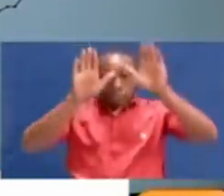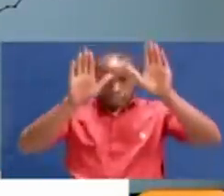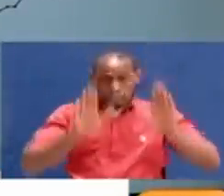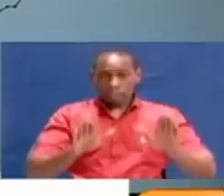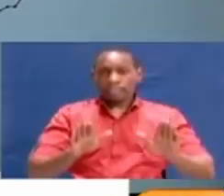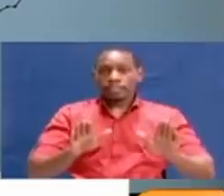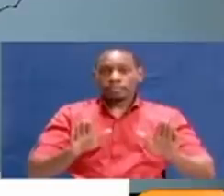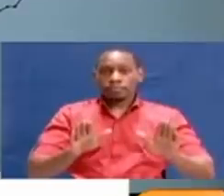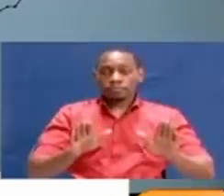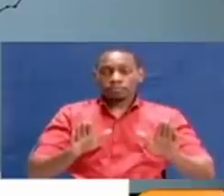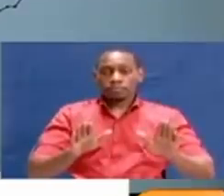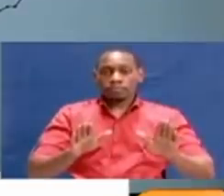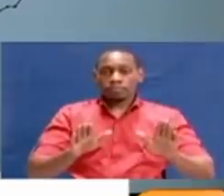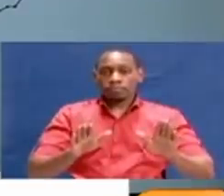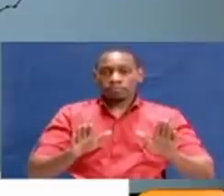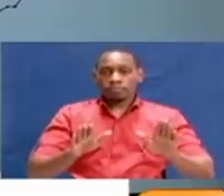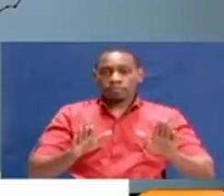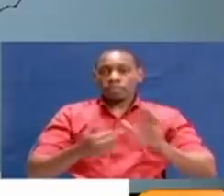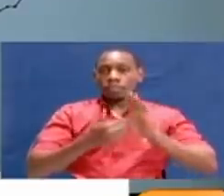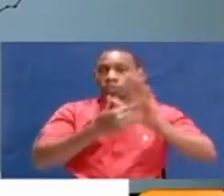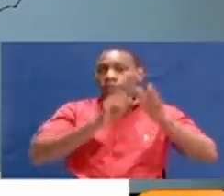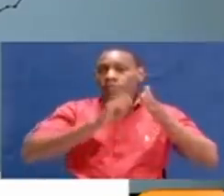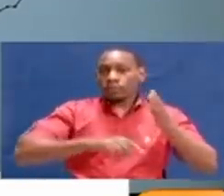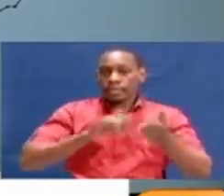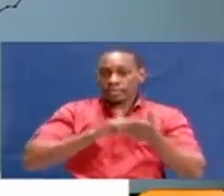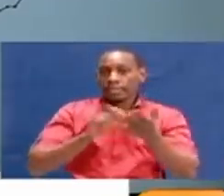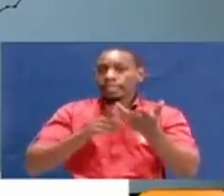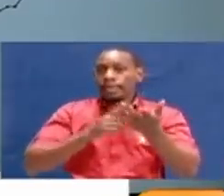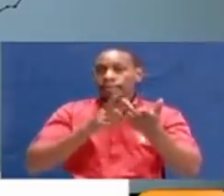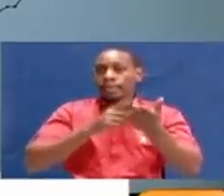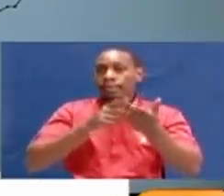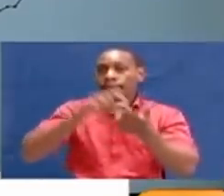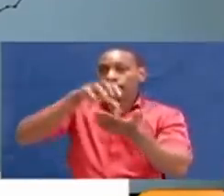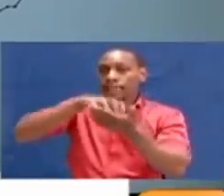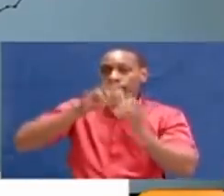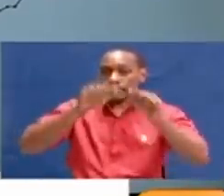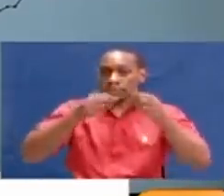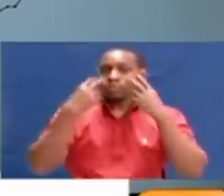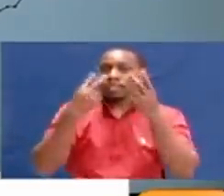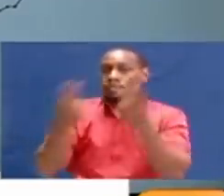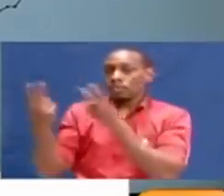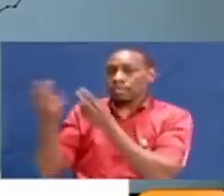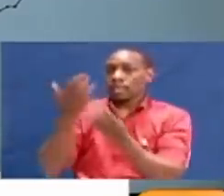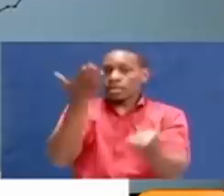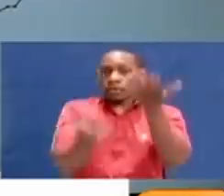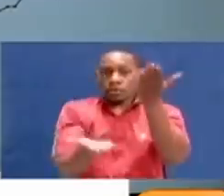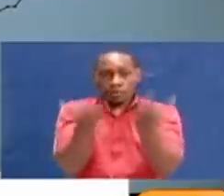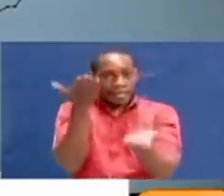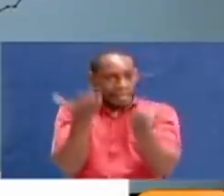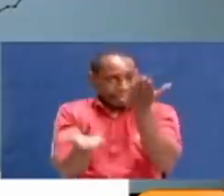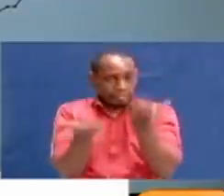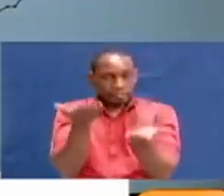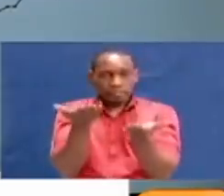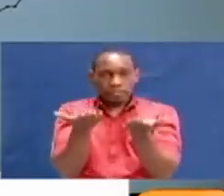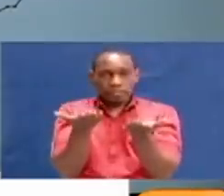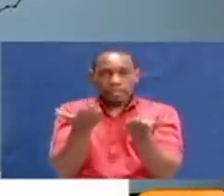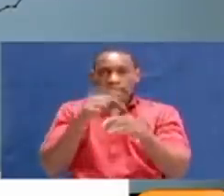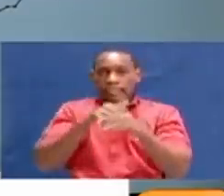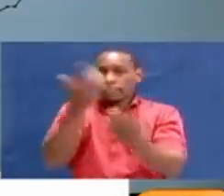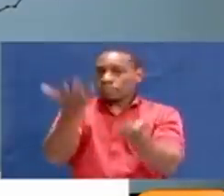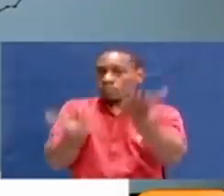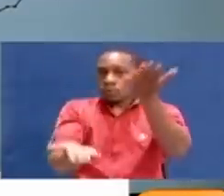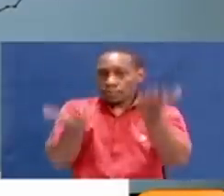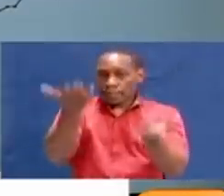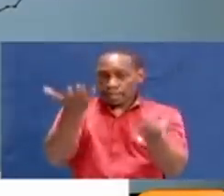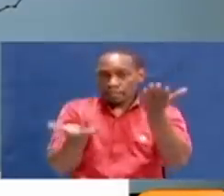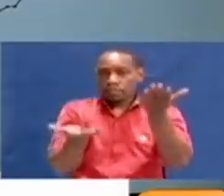graph. This illustrates the number of cases, as you can see, in comparison terms. When you